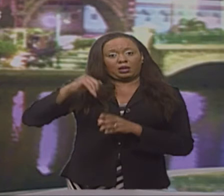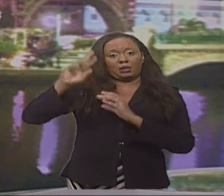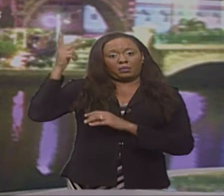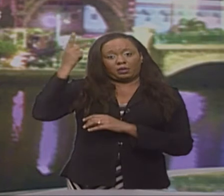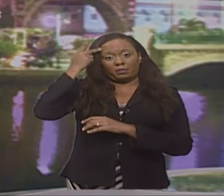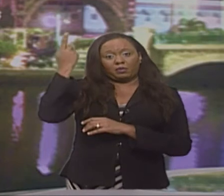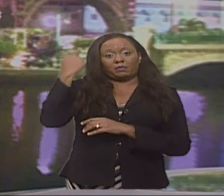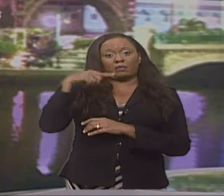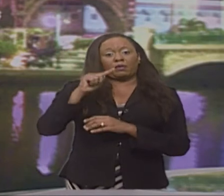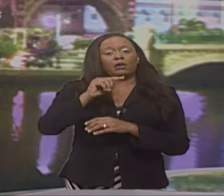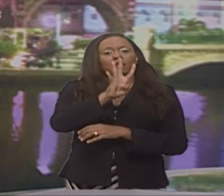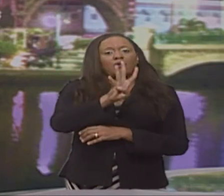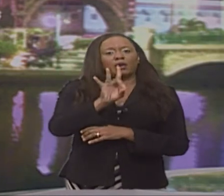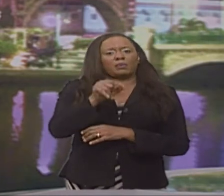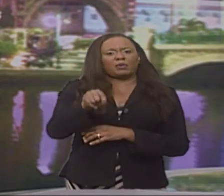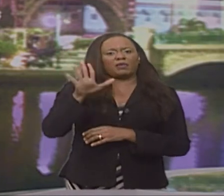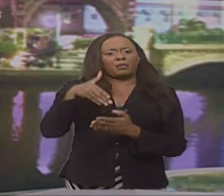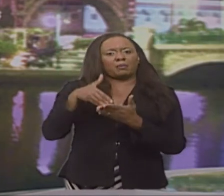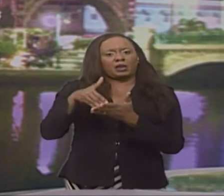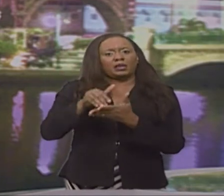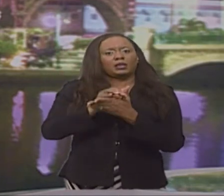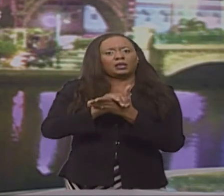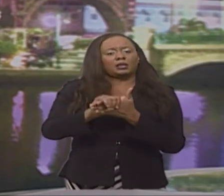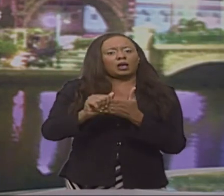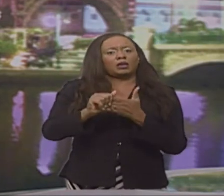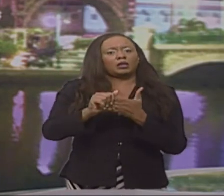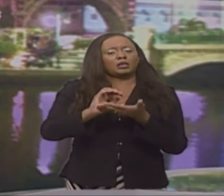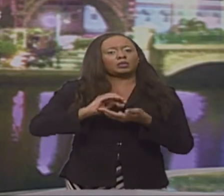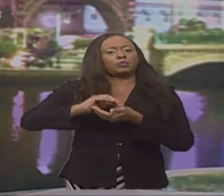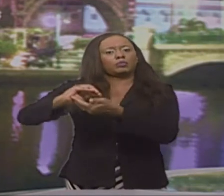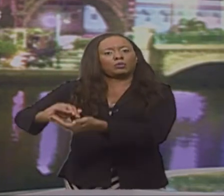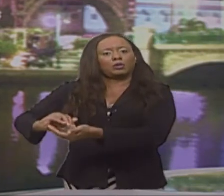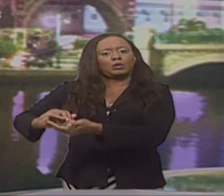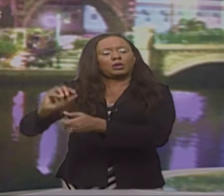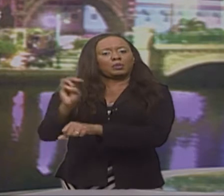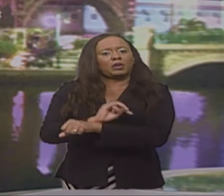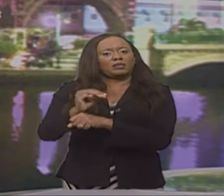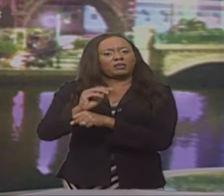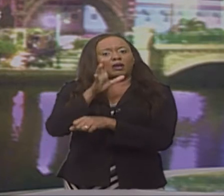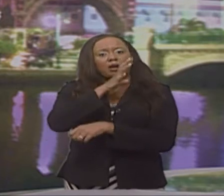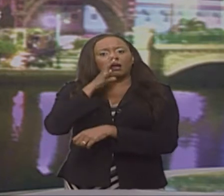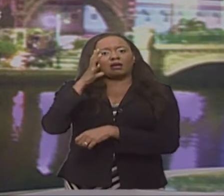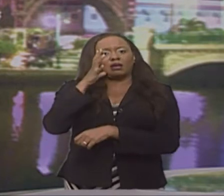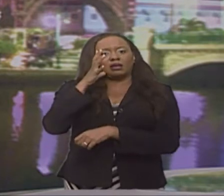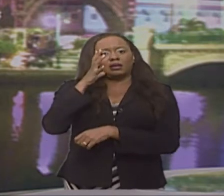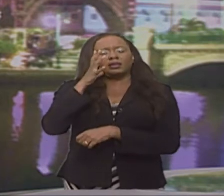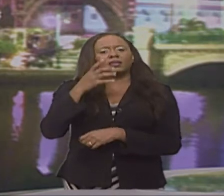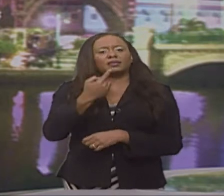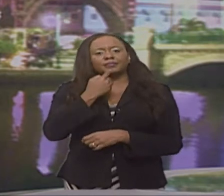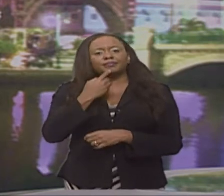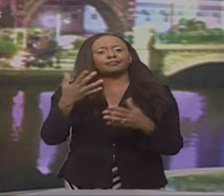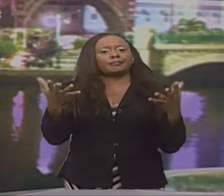over $48.5 million to be allocated to the Ministry of Agriculture, for which he also has responsibility.